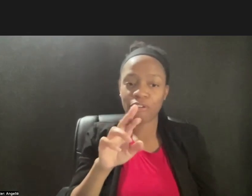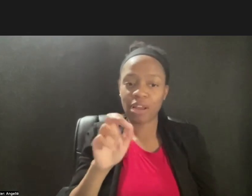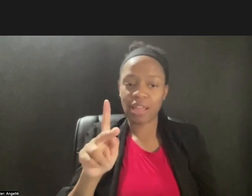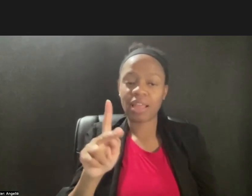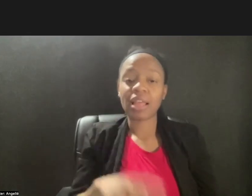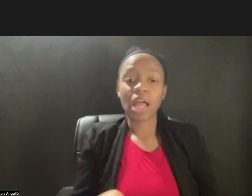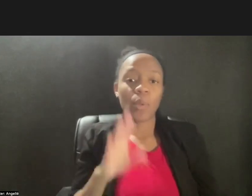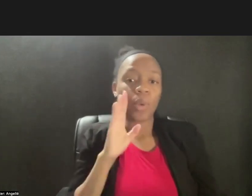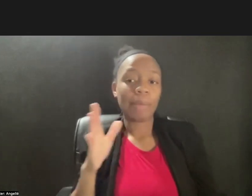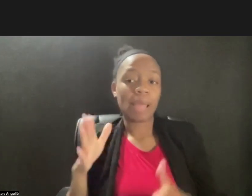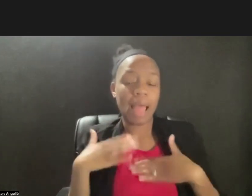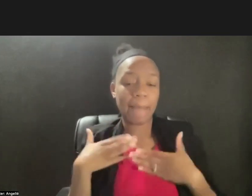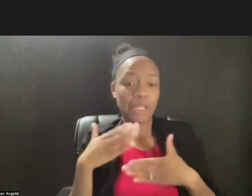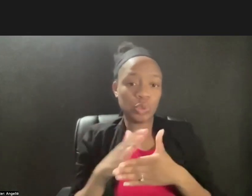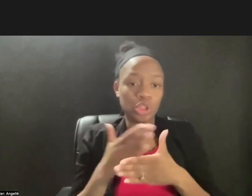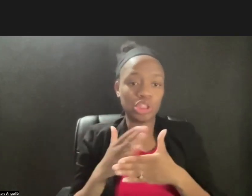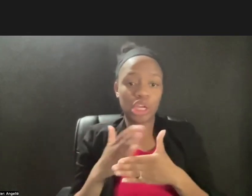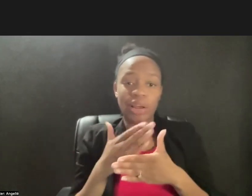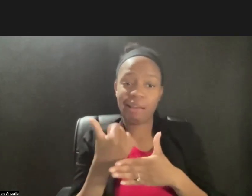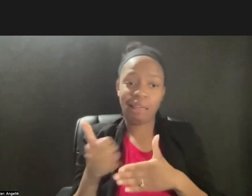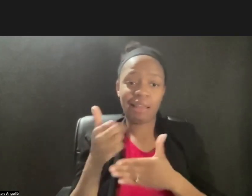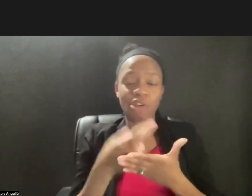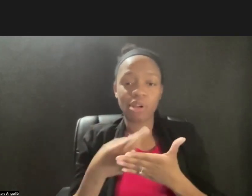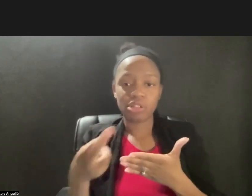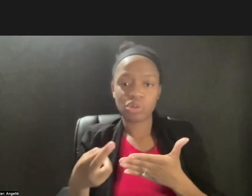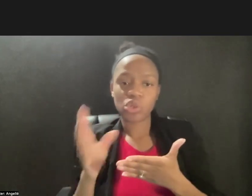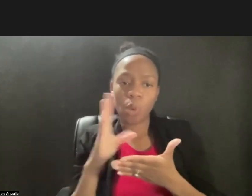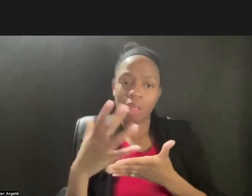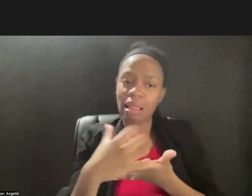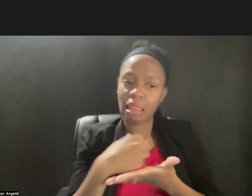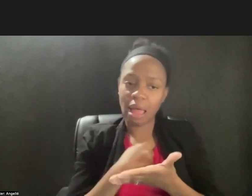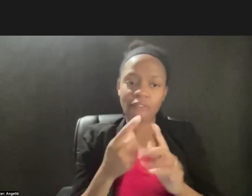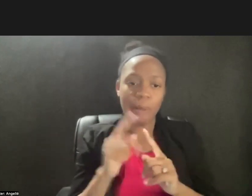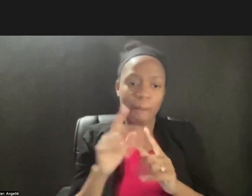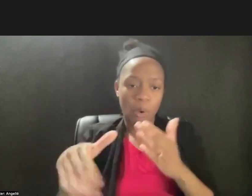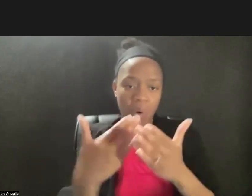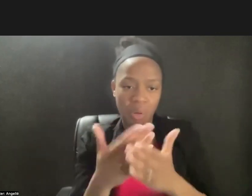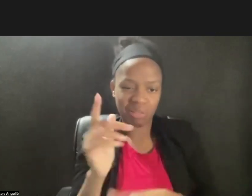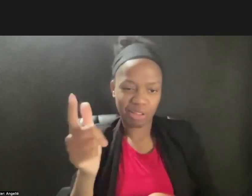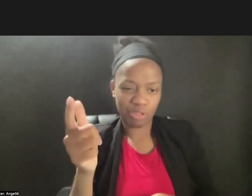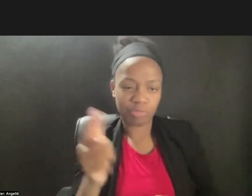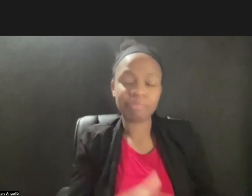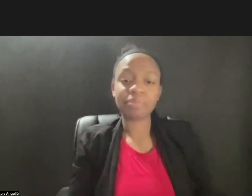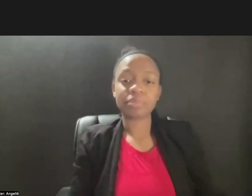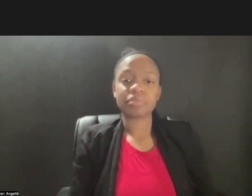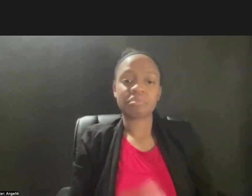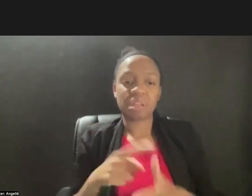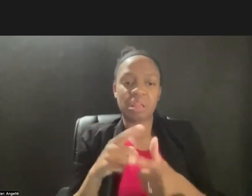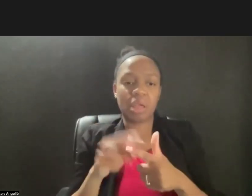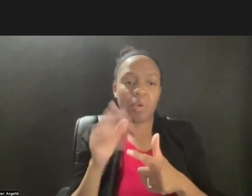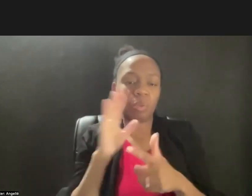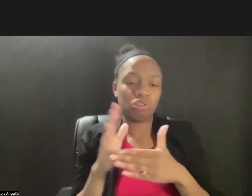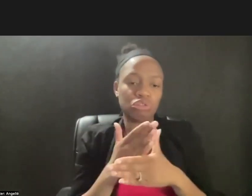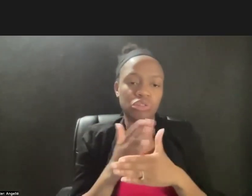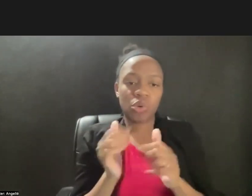to share any of those resources. We'll collect them from all of you later so that we can share them with all the